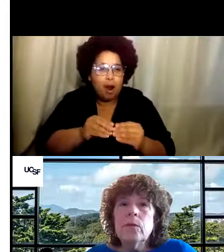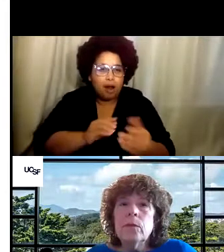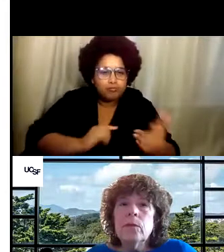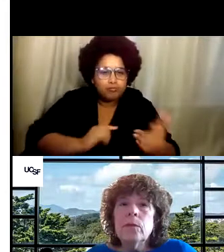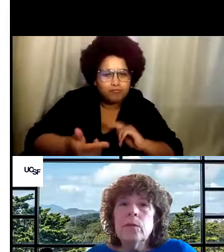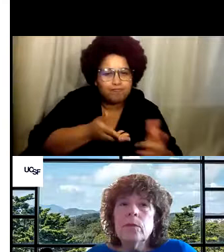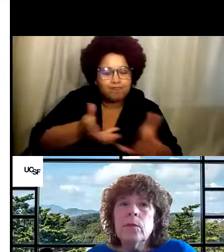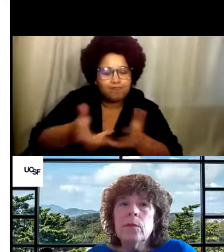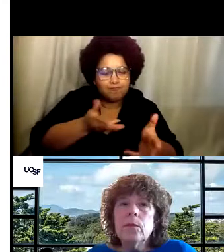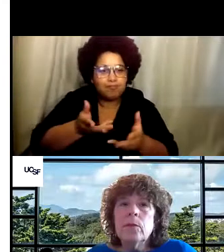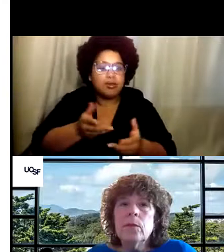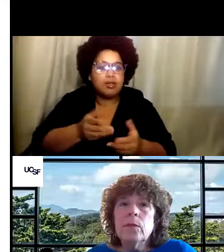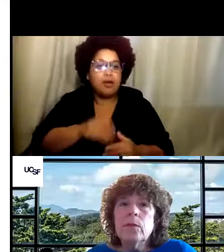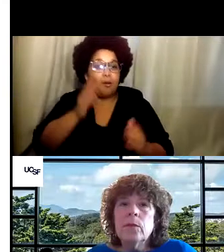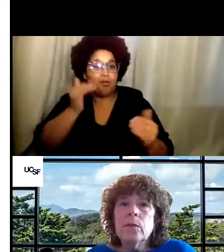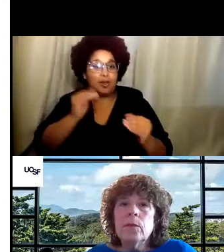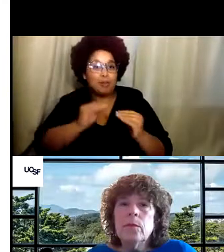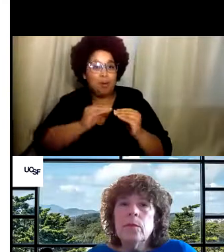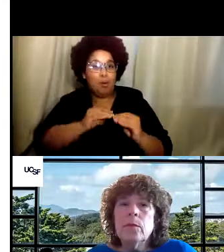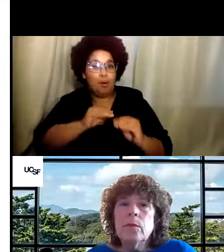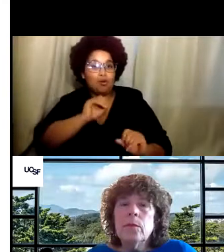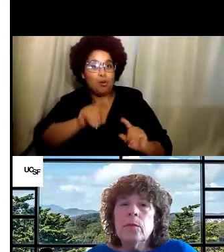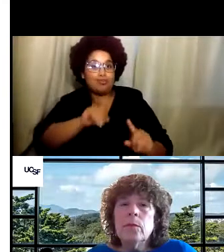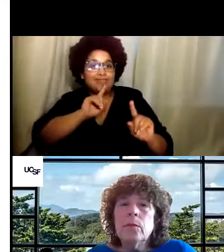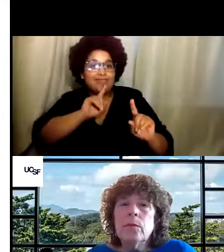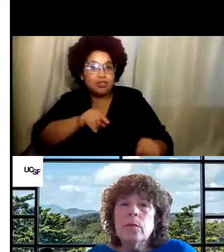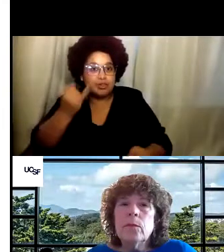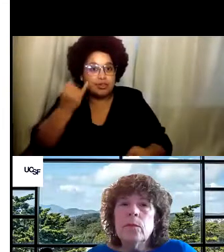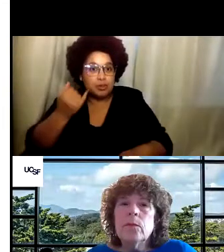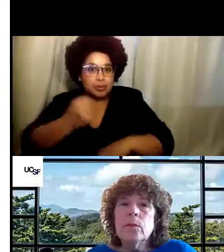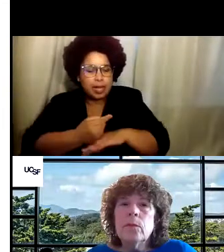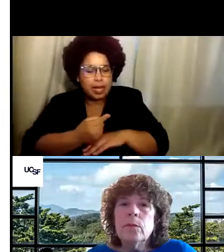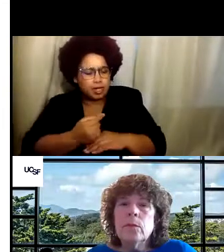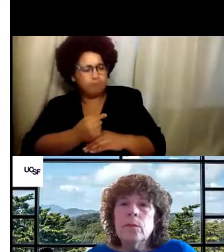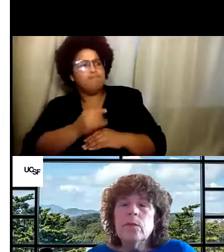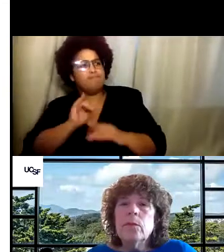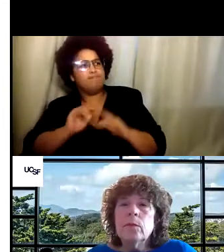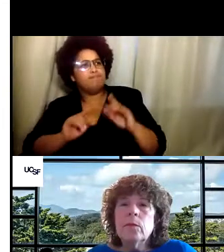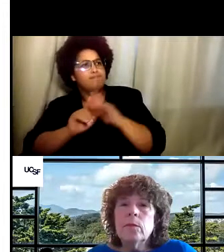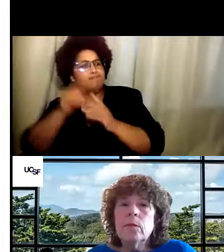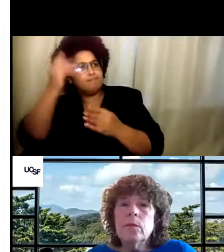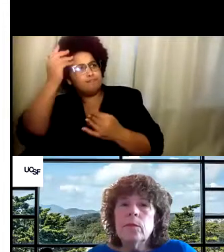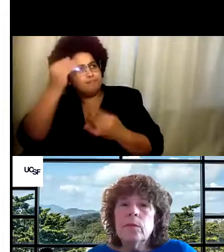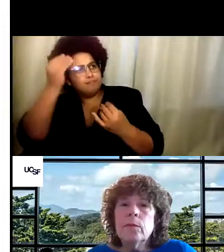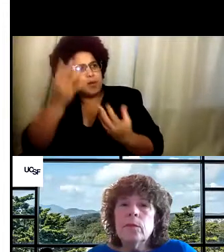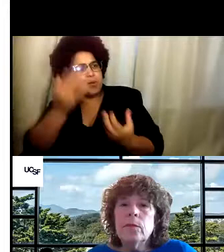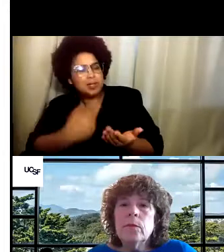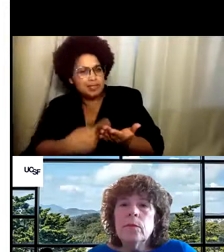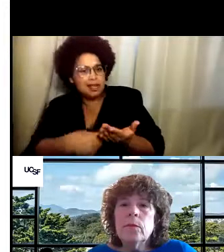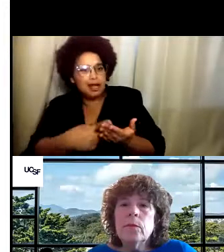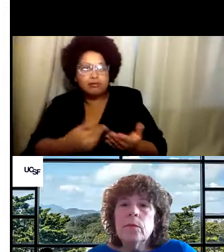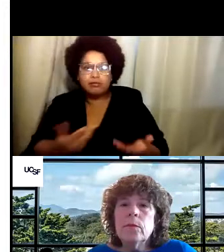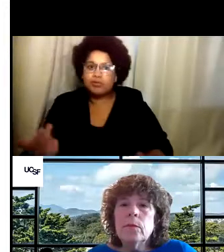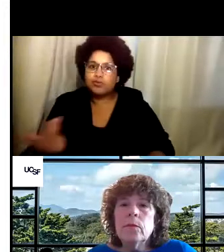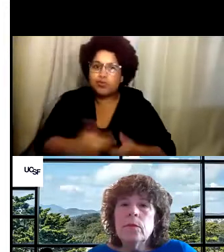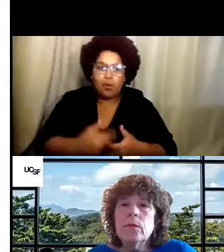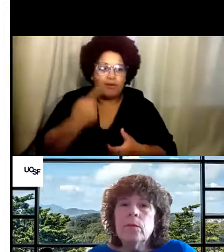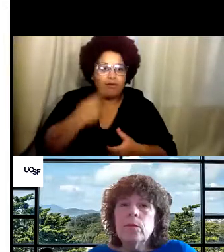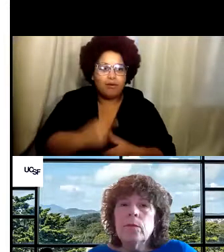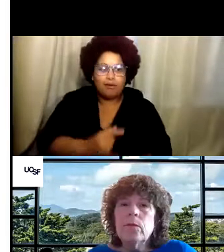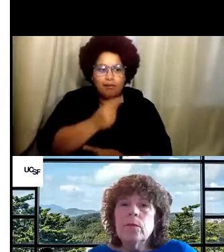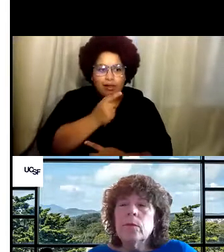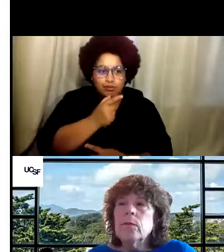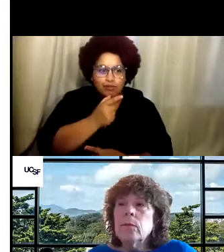more questions. If today's presentation stirred up some thoughts that you want to discuss, please join us for the lunch and learn. We'll be